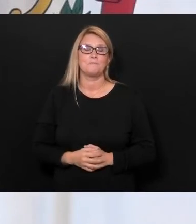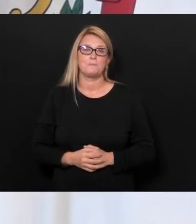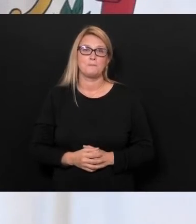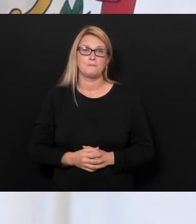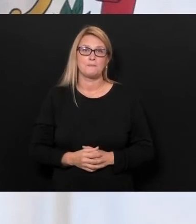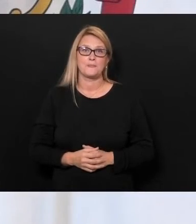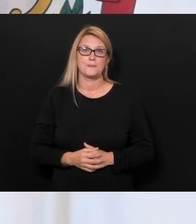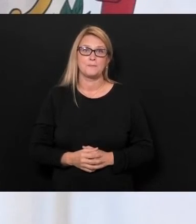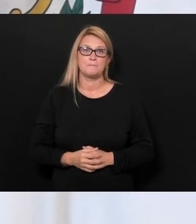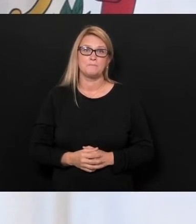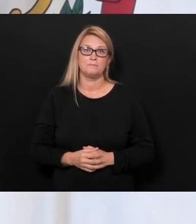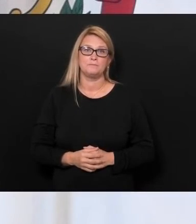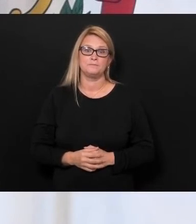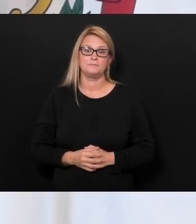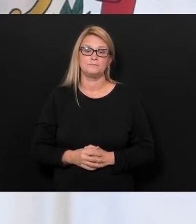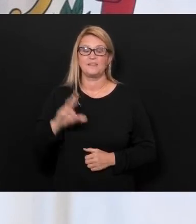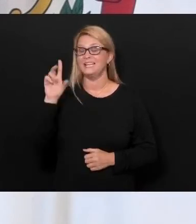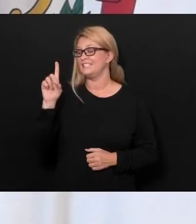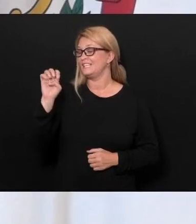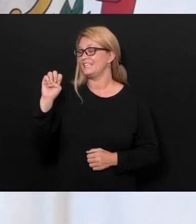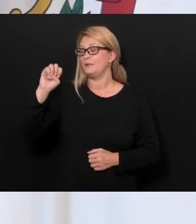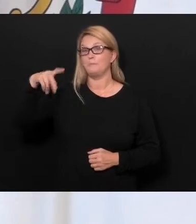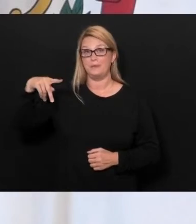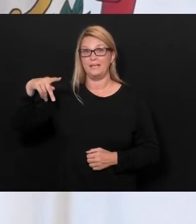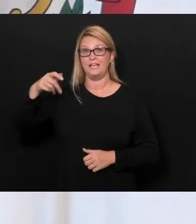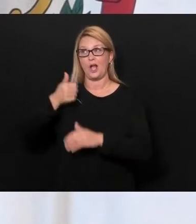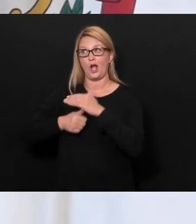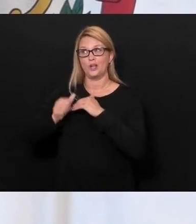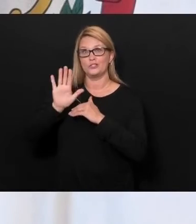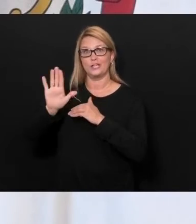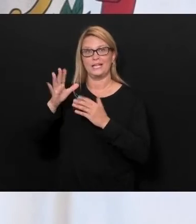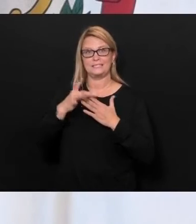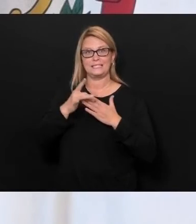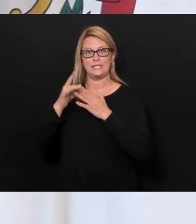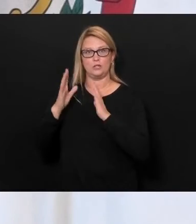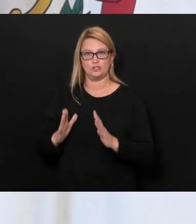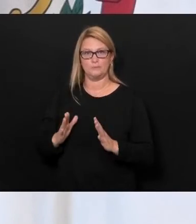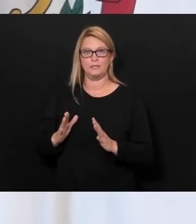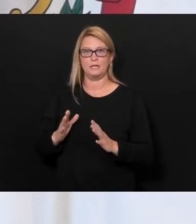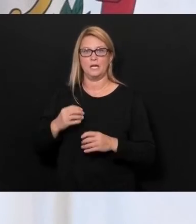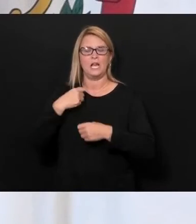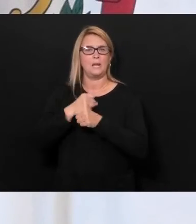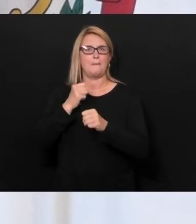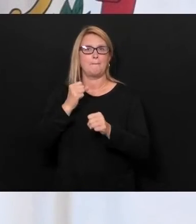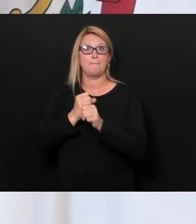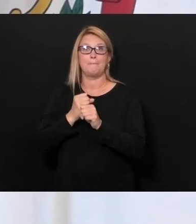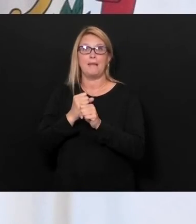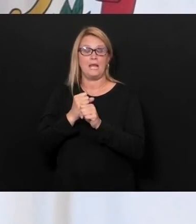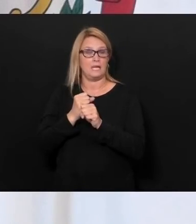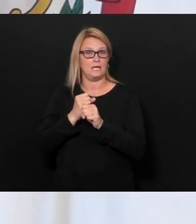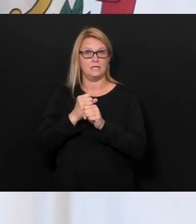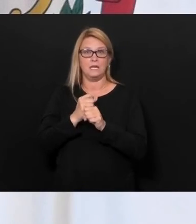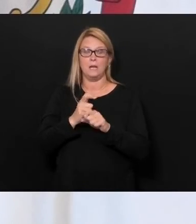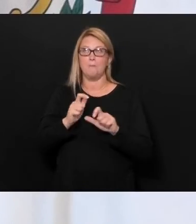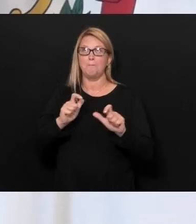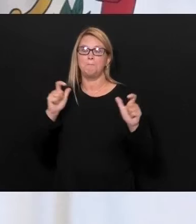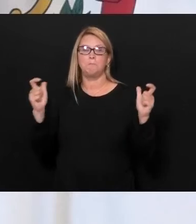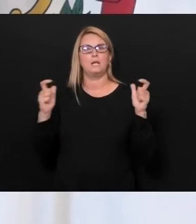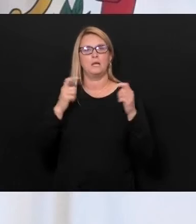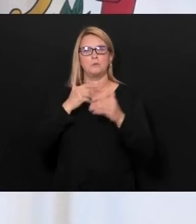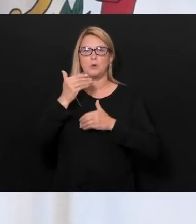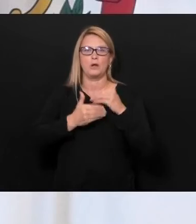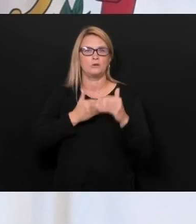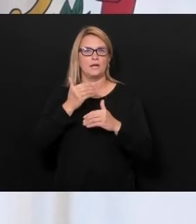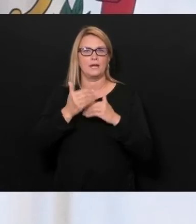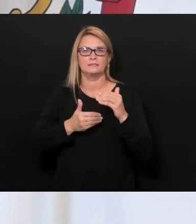here. The DEP, under his guidance, made historic progress in several areas,